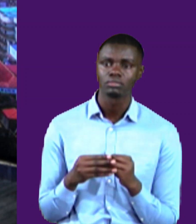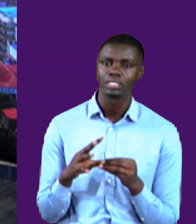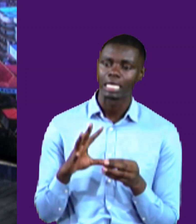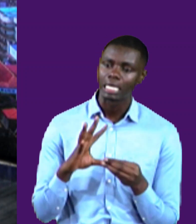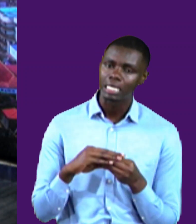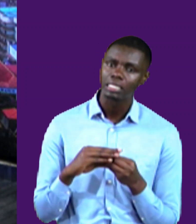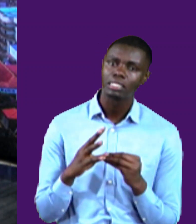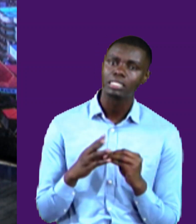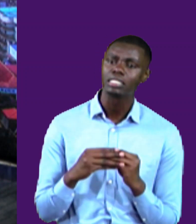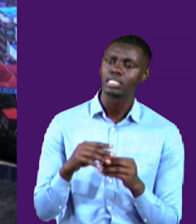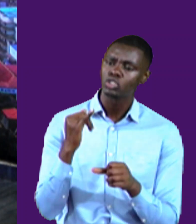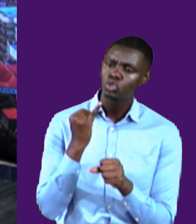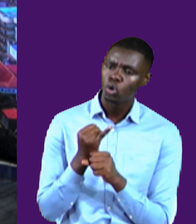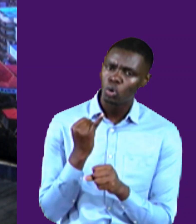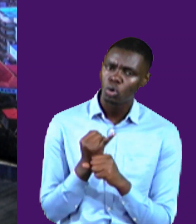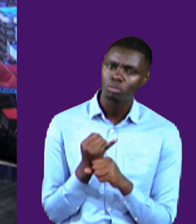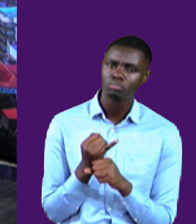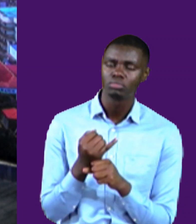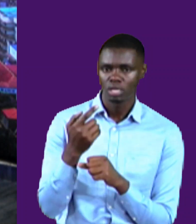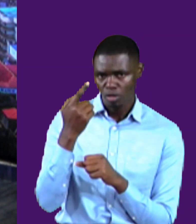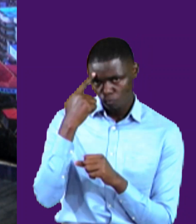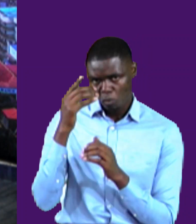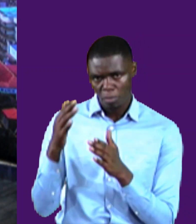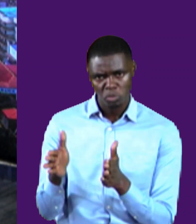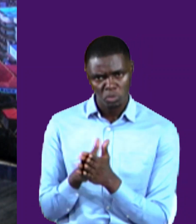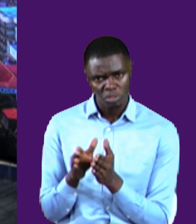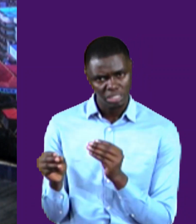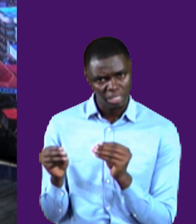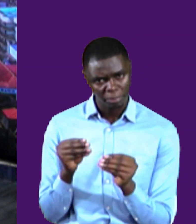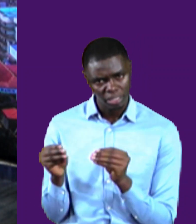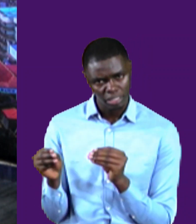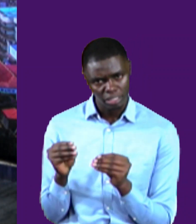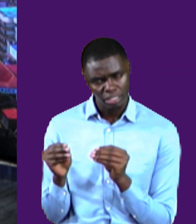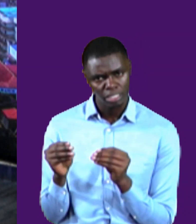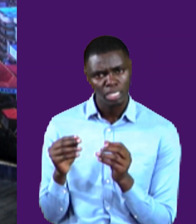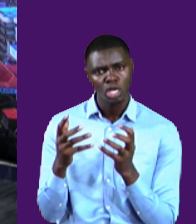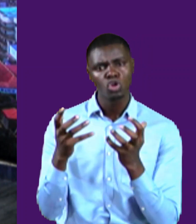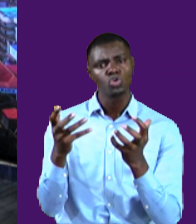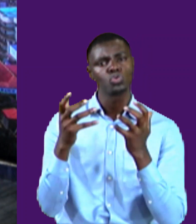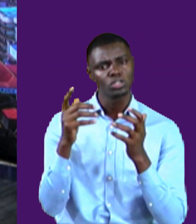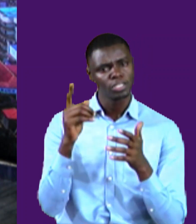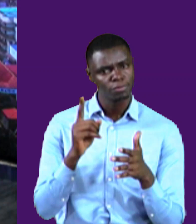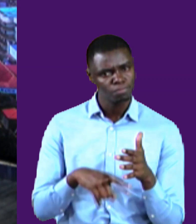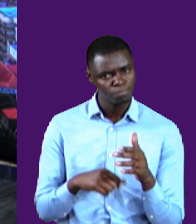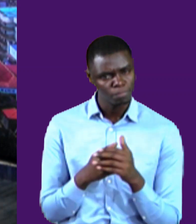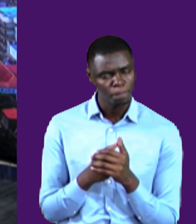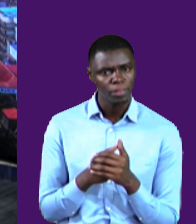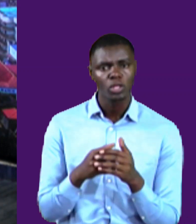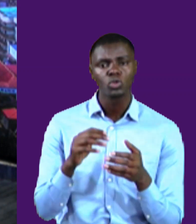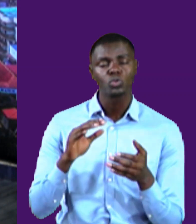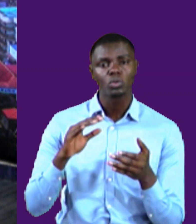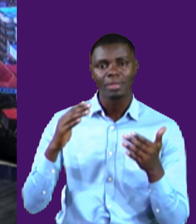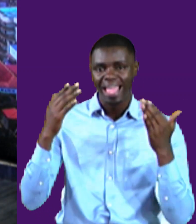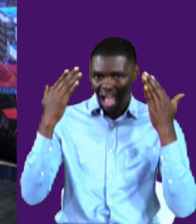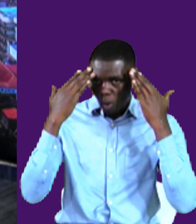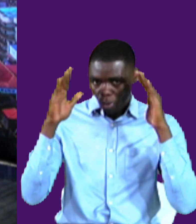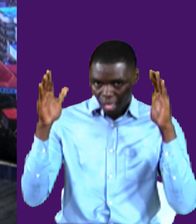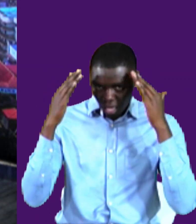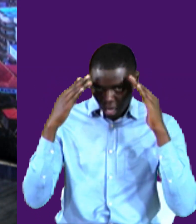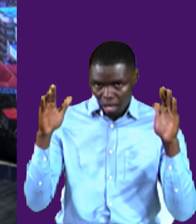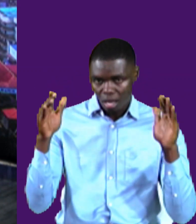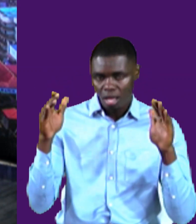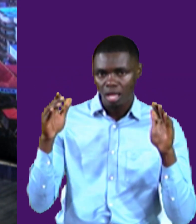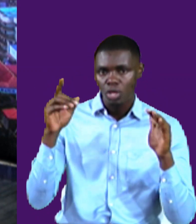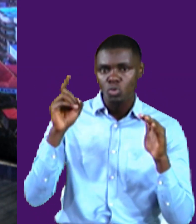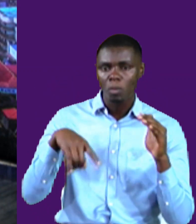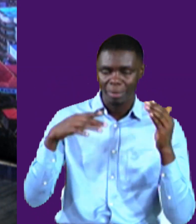those jobs for them, you need to be aware of